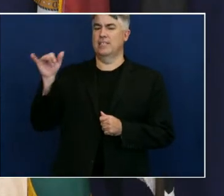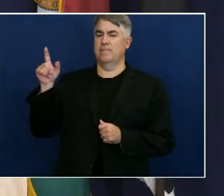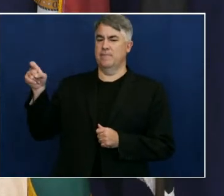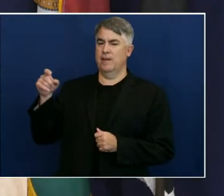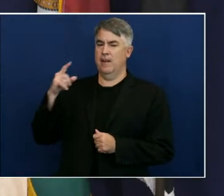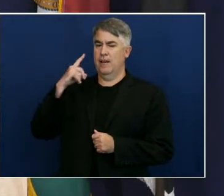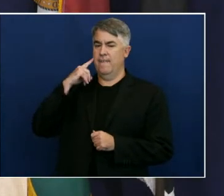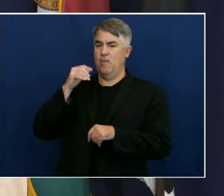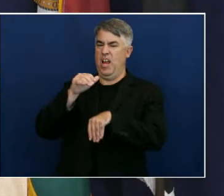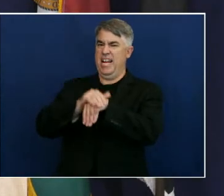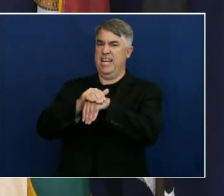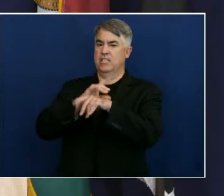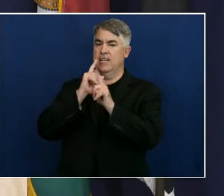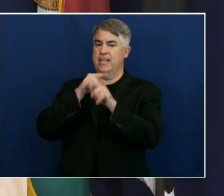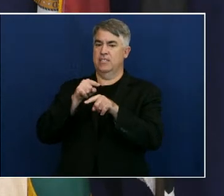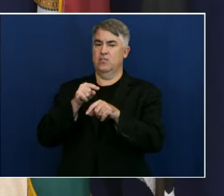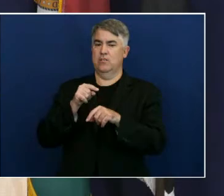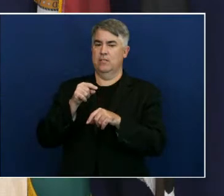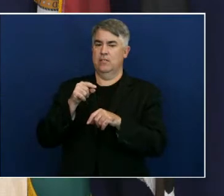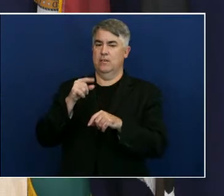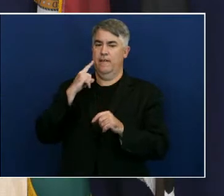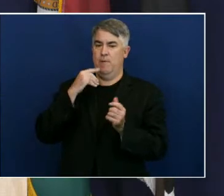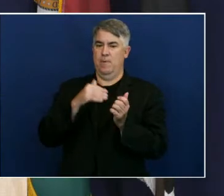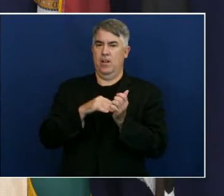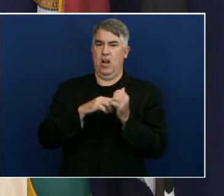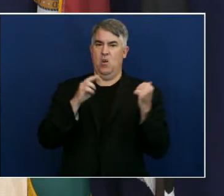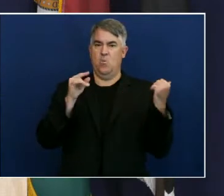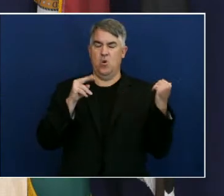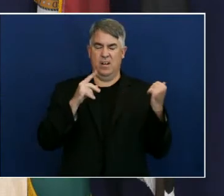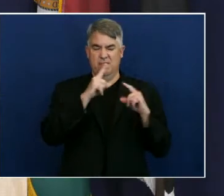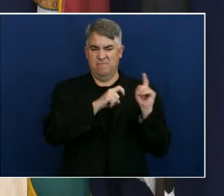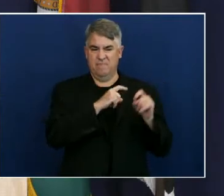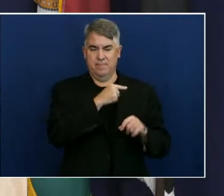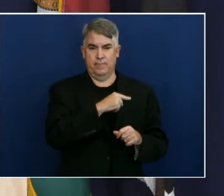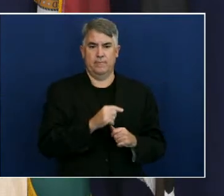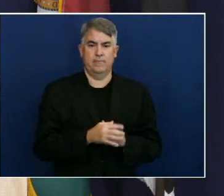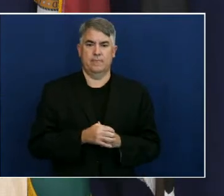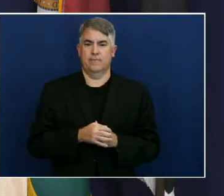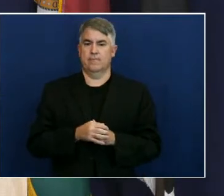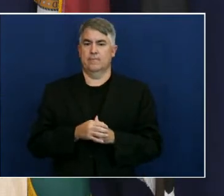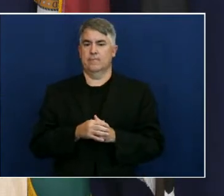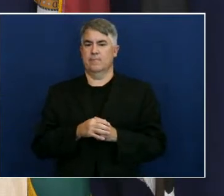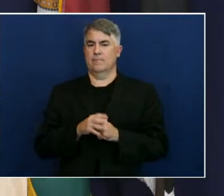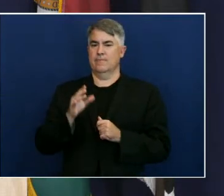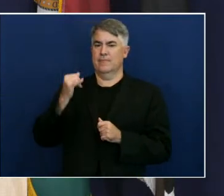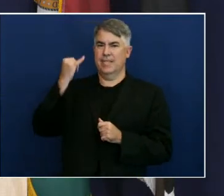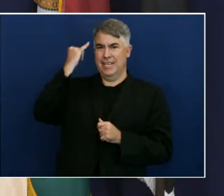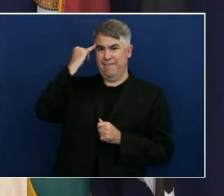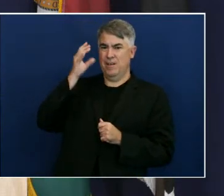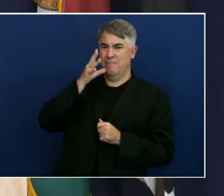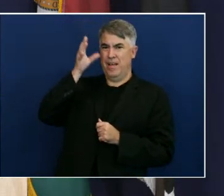parents, especially among hardest hit communities who are unsure about vaccinating their children 12 to 15-year-old?